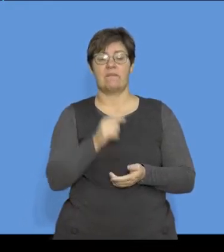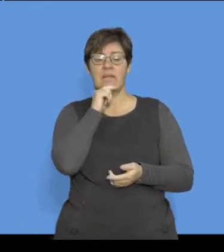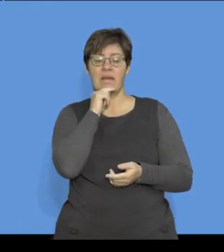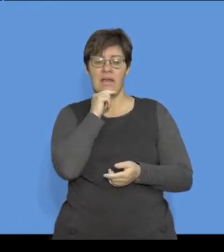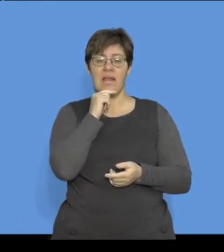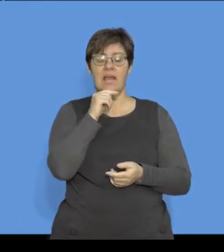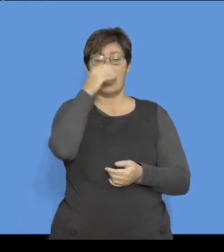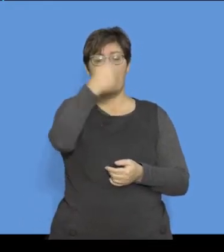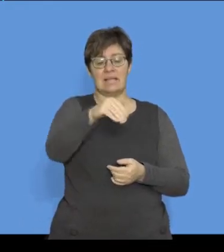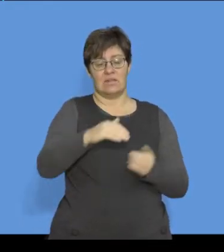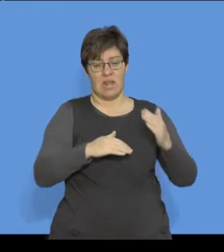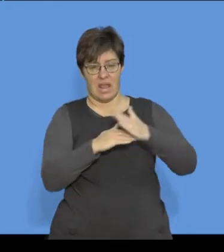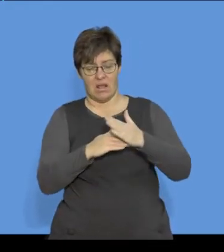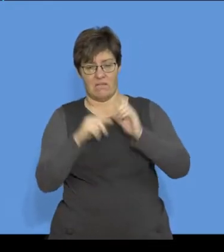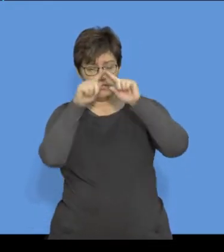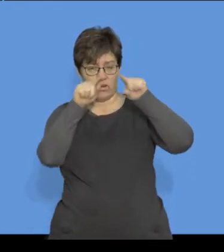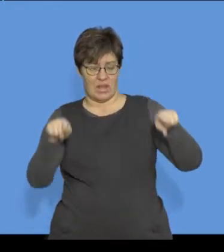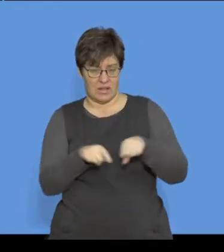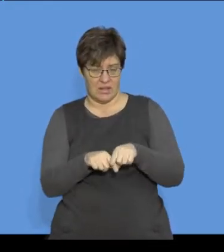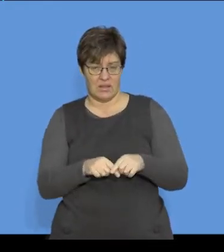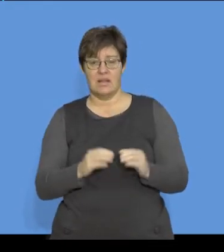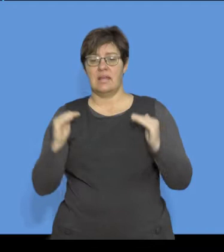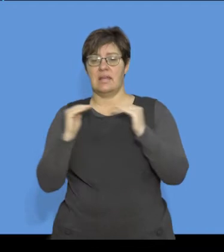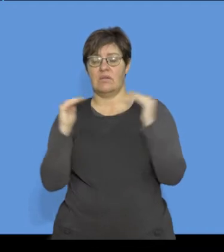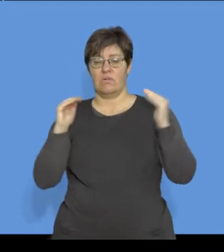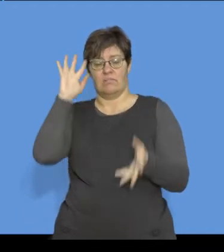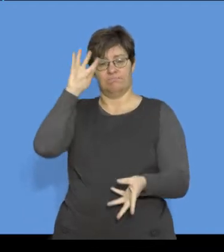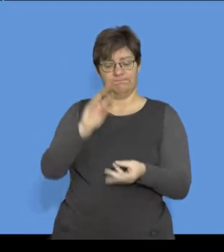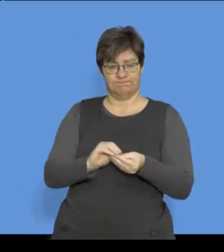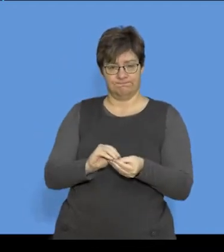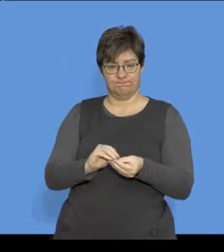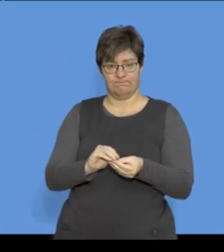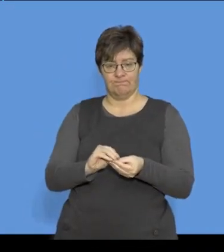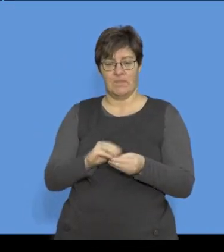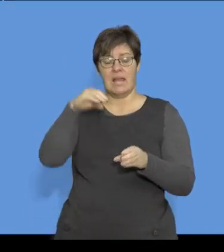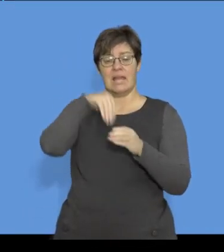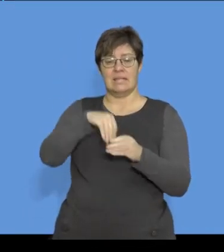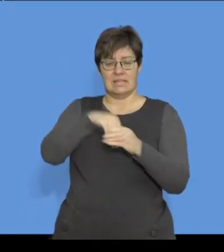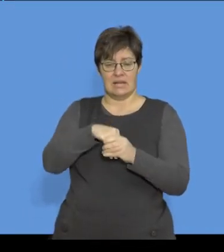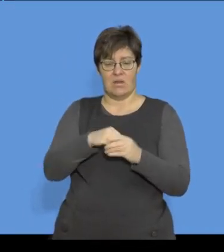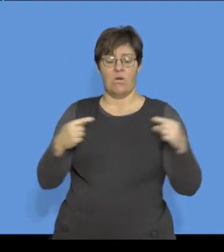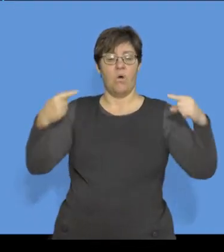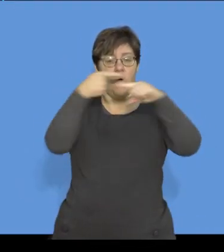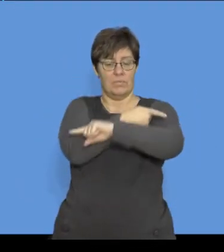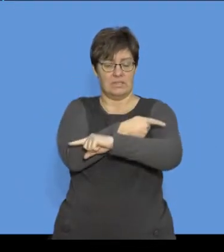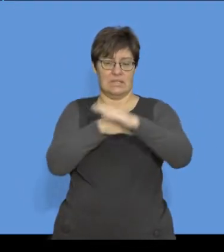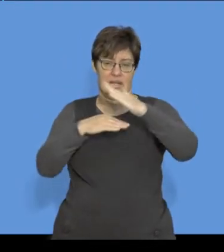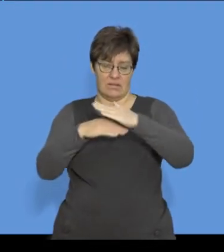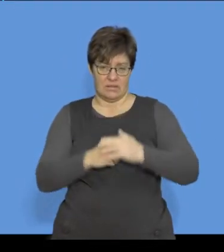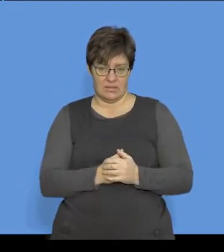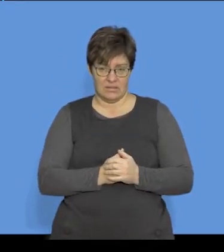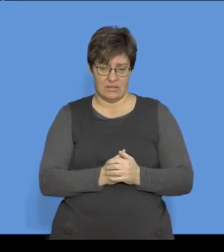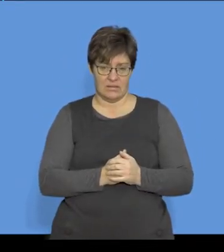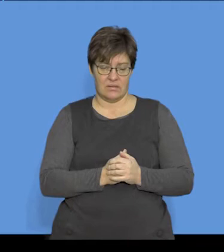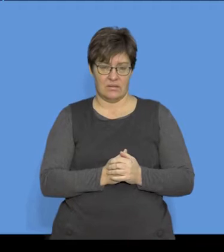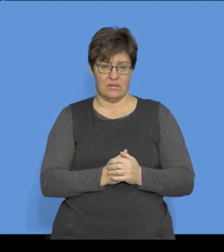exterior angle of a triangle is equal to the sum of interior opposite angles. Now, before